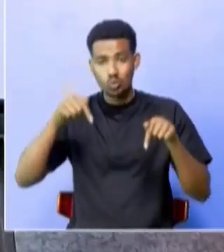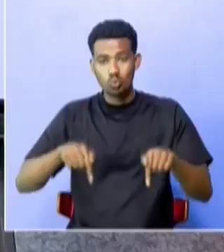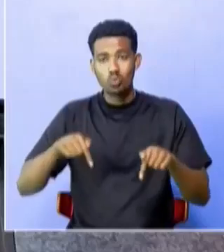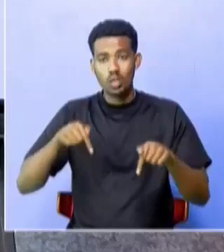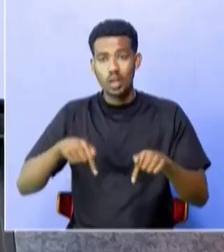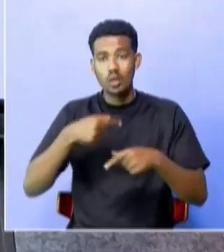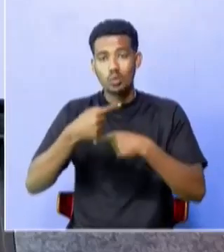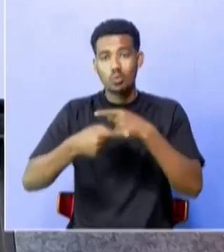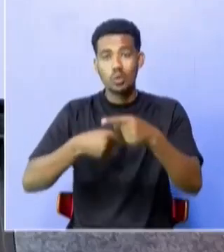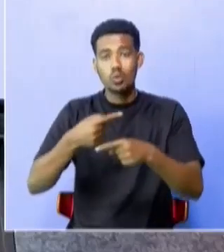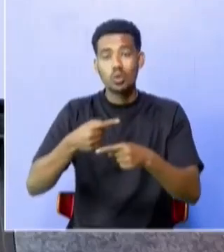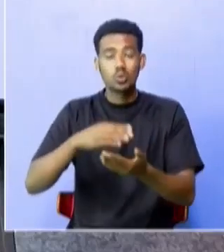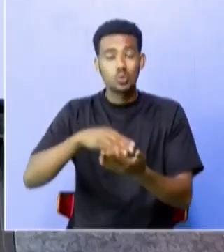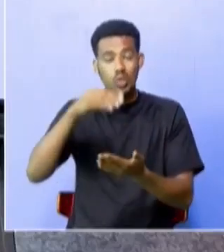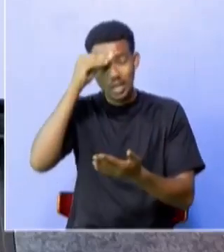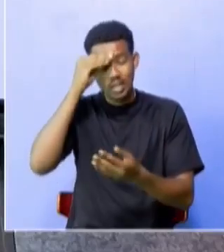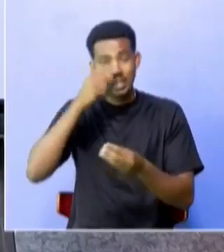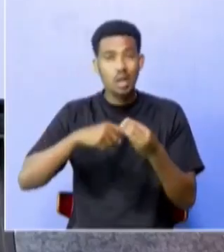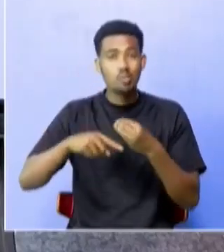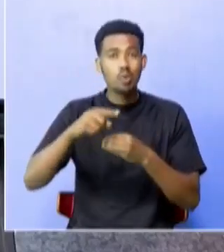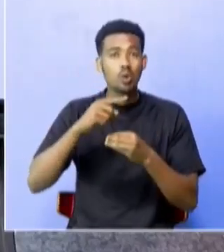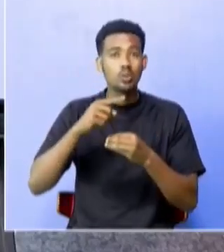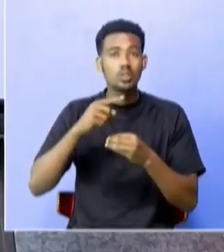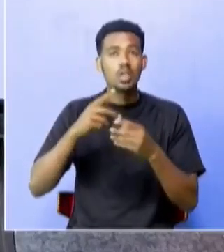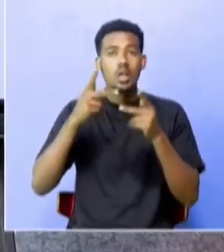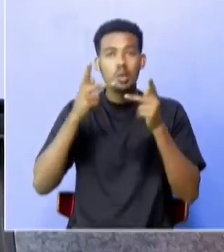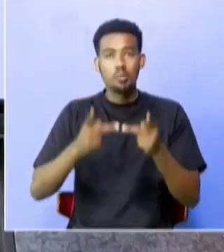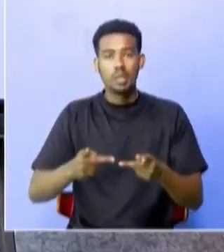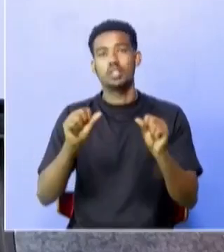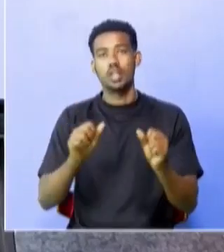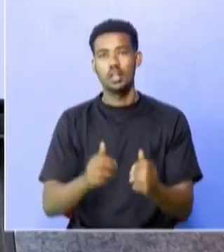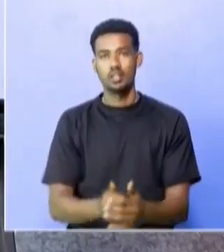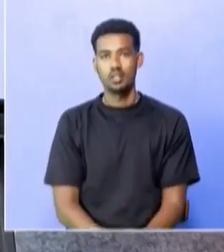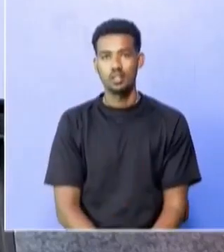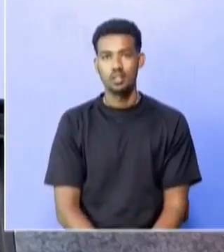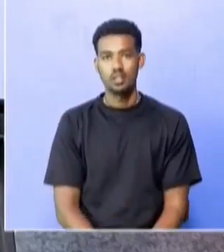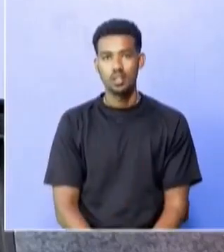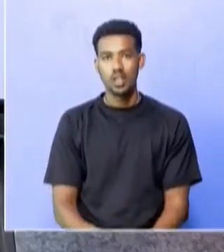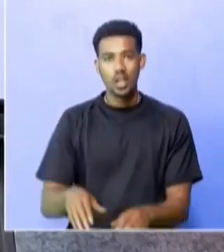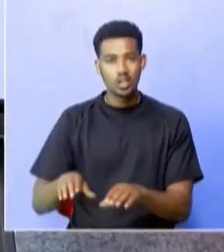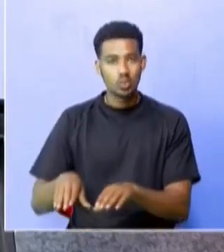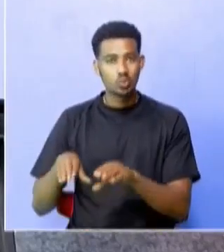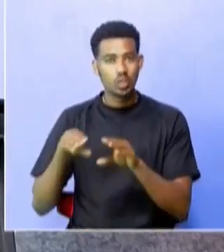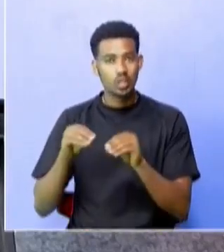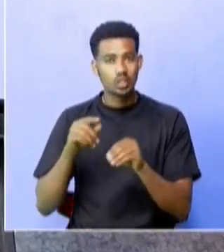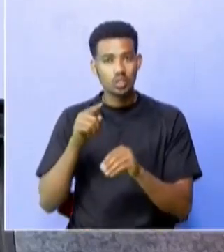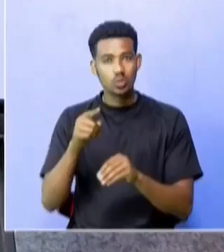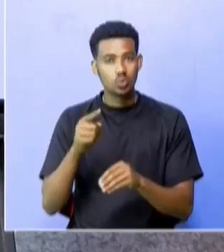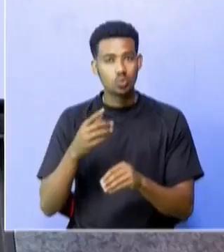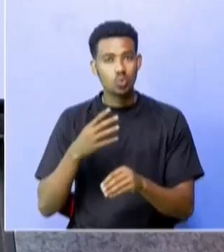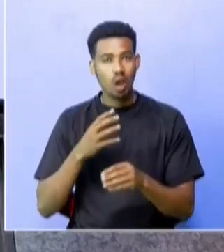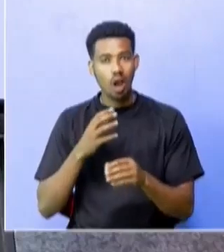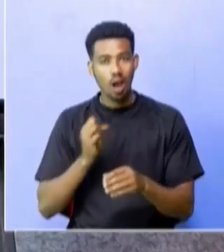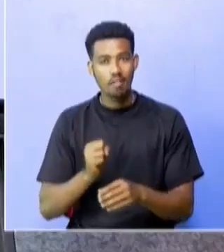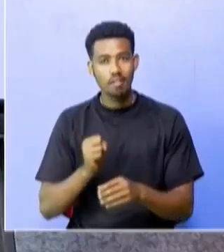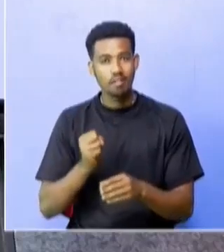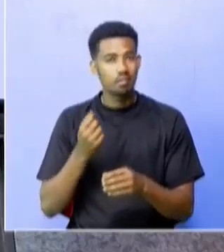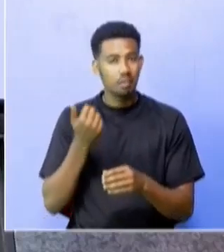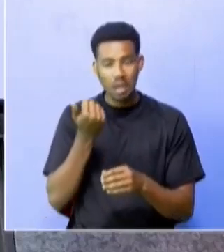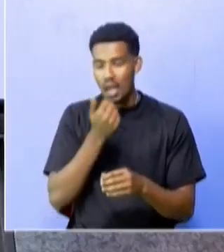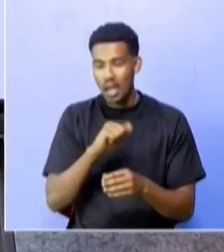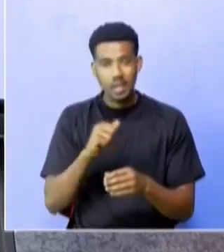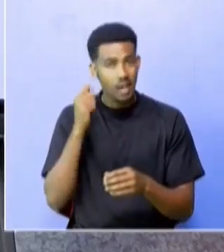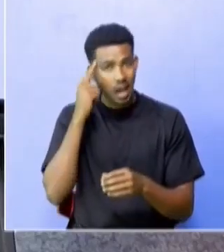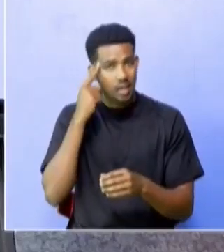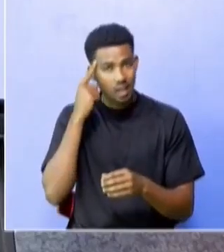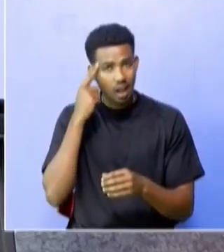going to learn about present continuous tense. Students, do you have any idea about present continuous